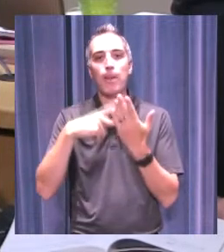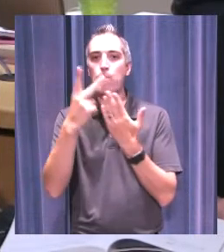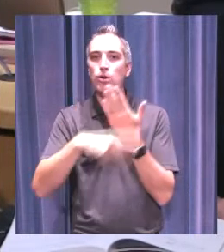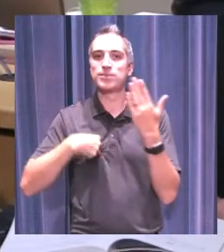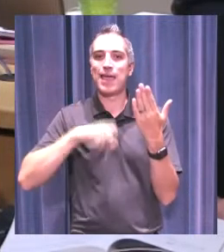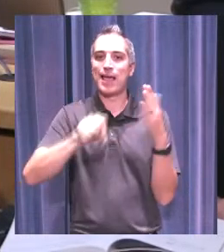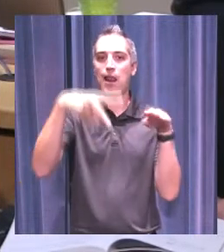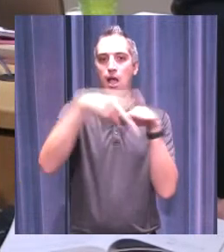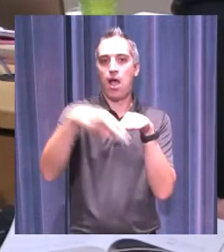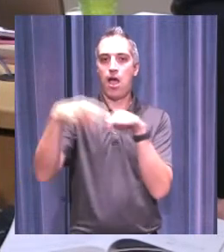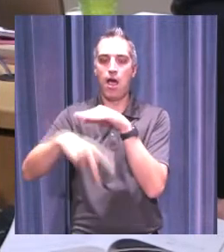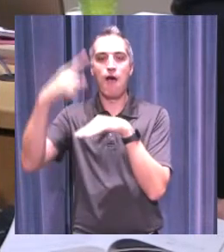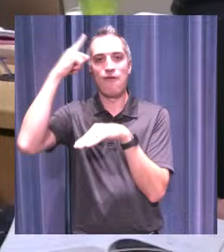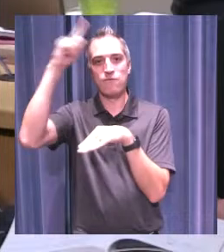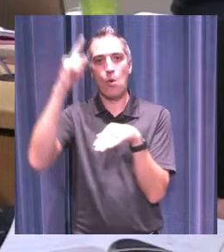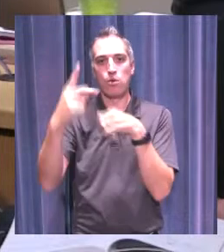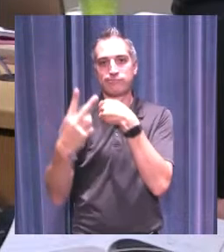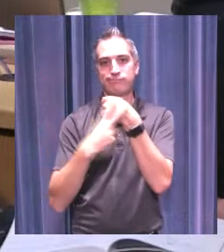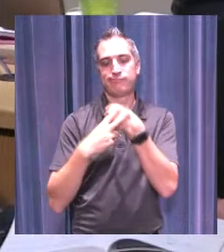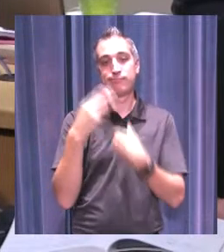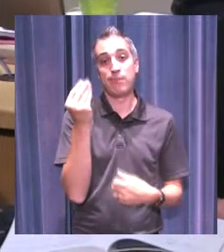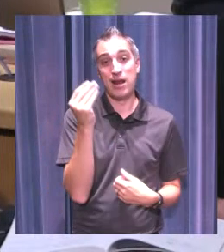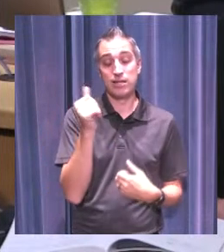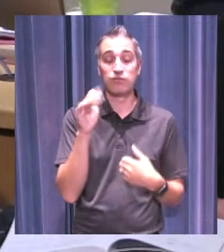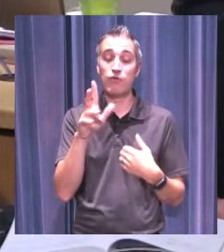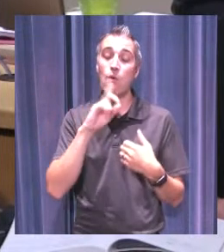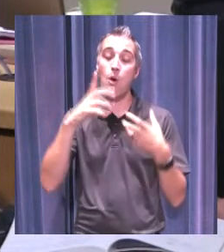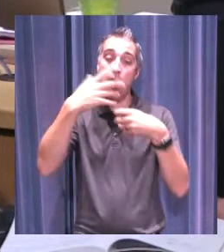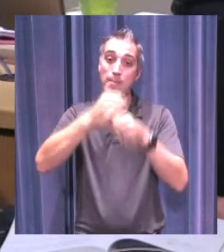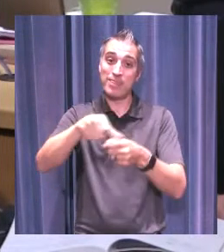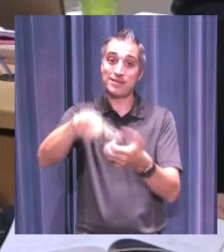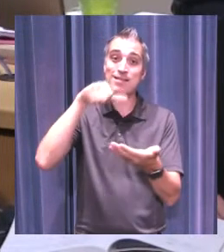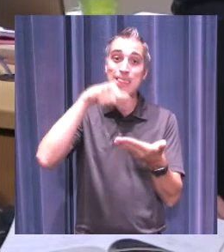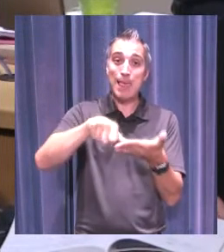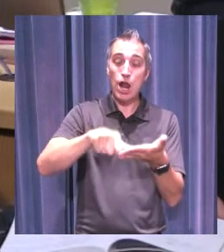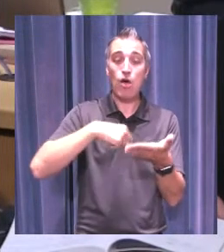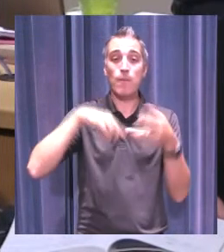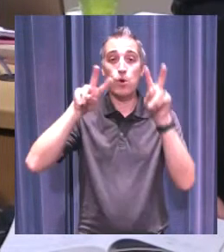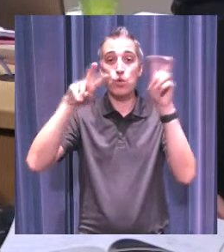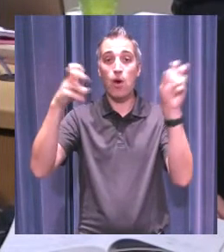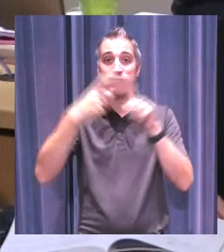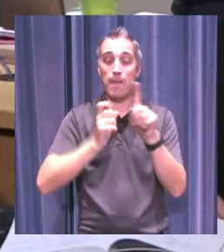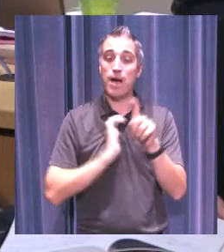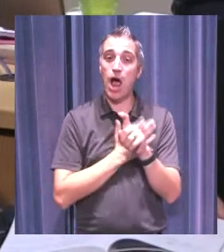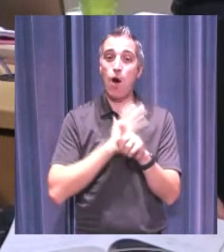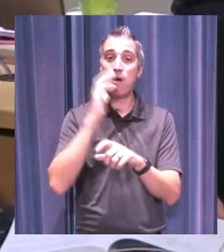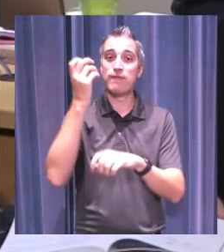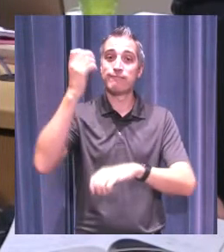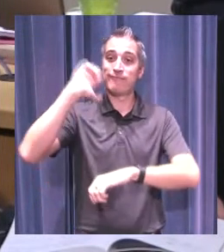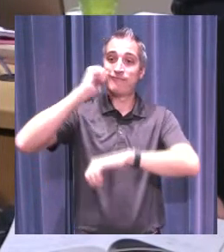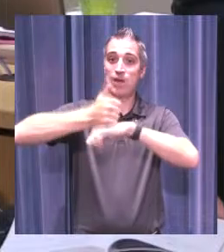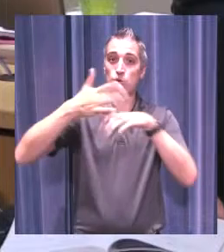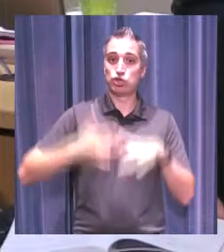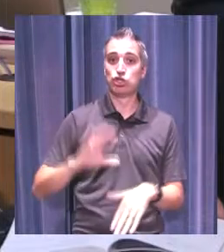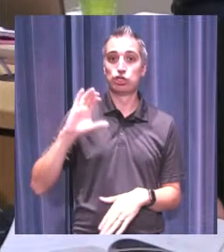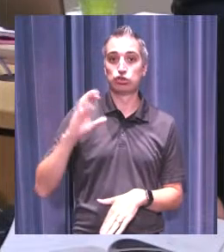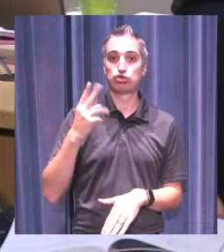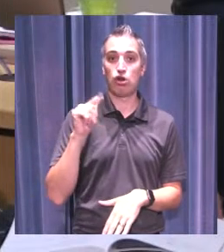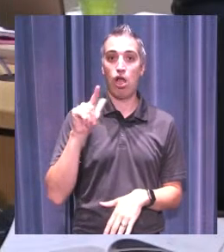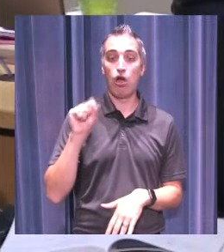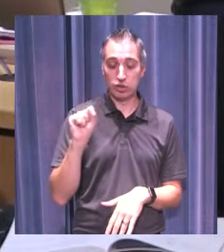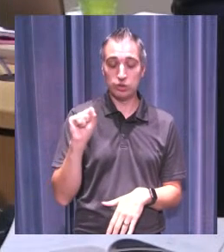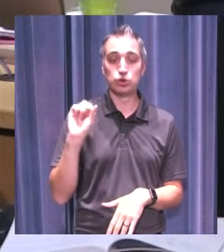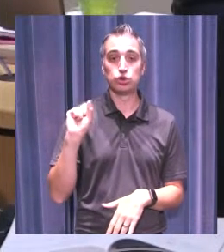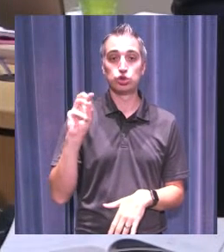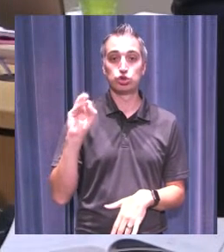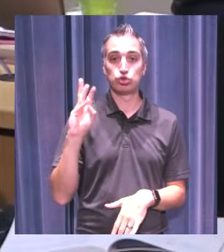dollar. To cap off this letter, I will leave with a quote from our very own founder, Charles Stewart Mott, the man whose land this